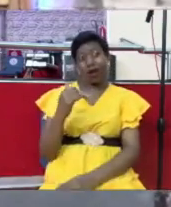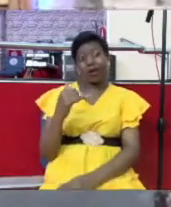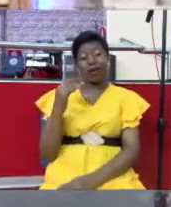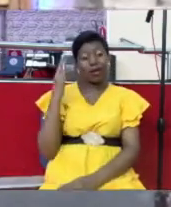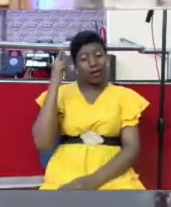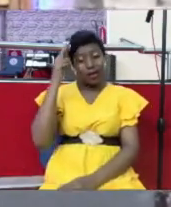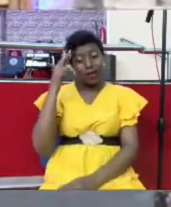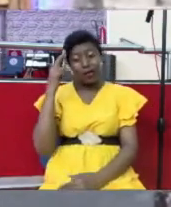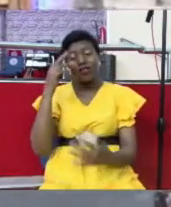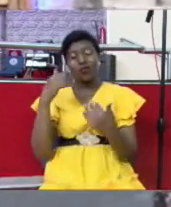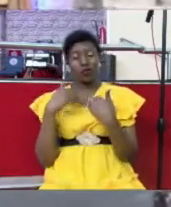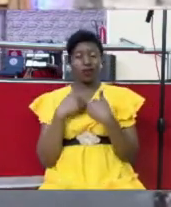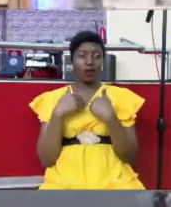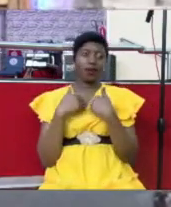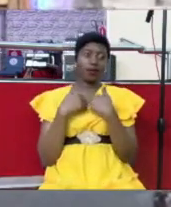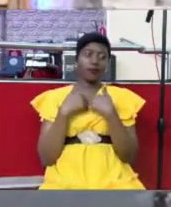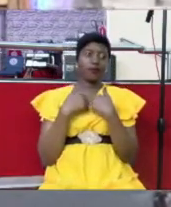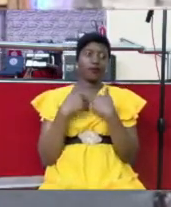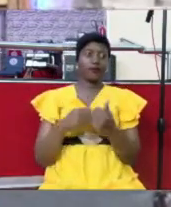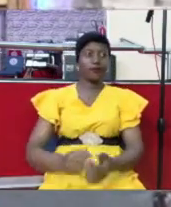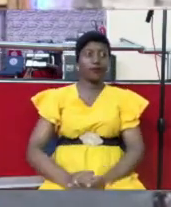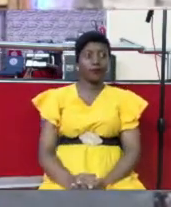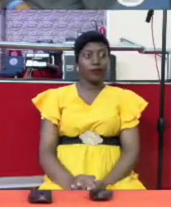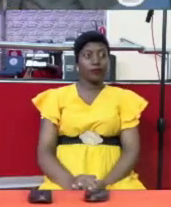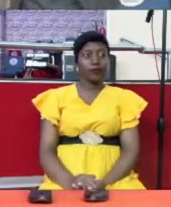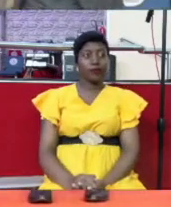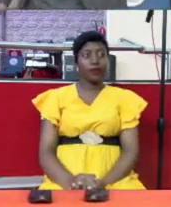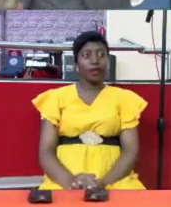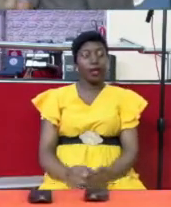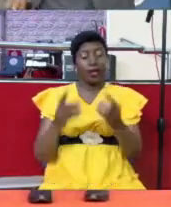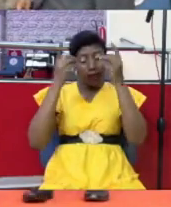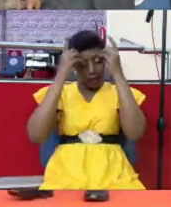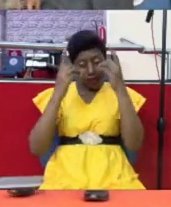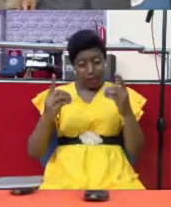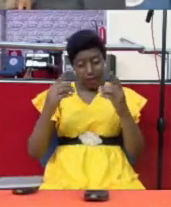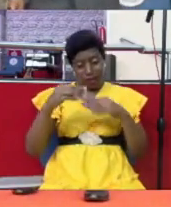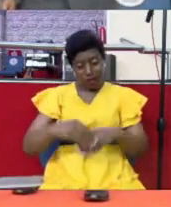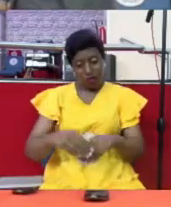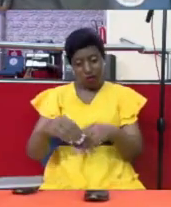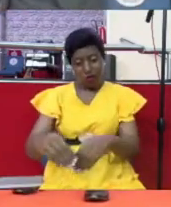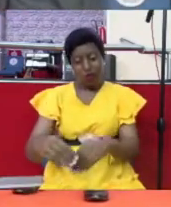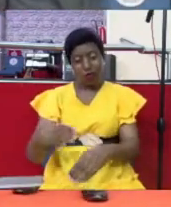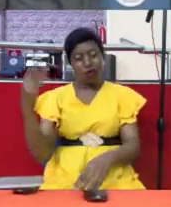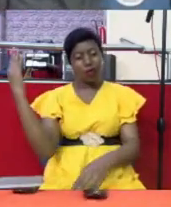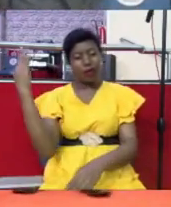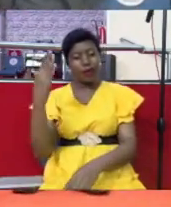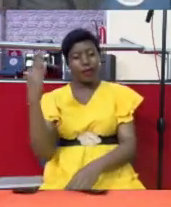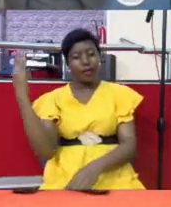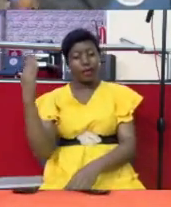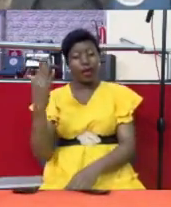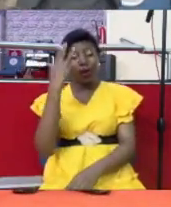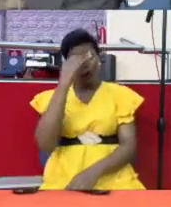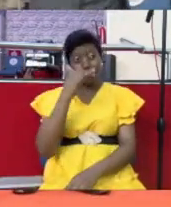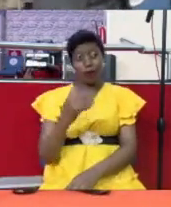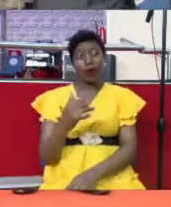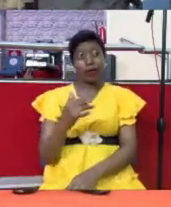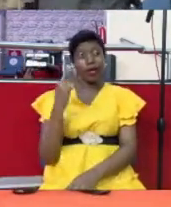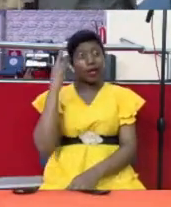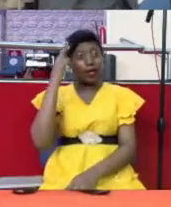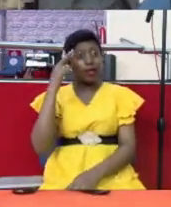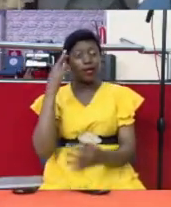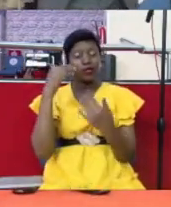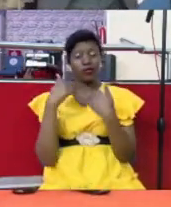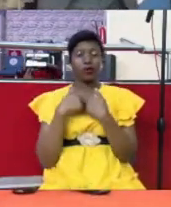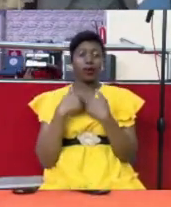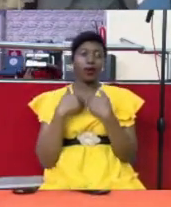sababu kulikuwa na lengo ama sababu. They decided to follow this preacher because there was a cause. Walitazama na